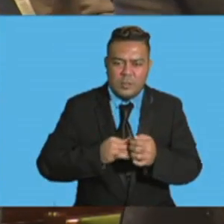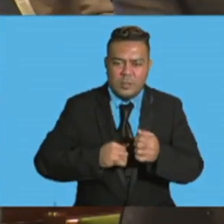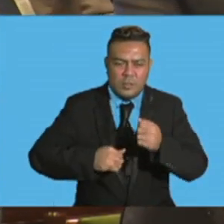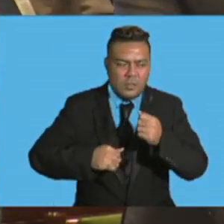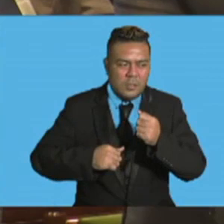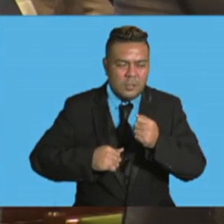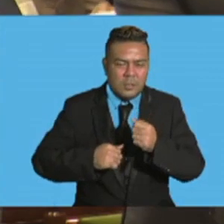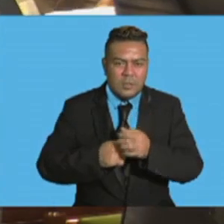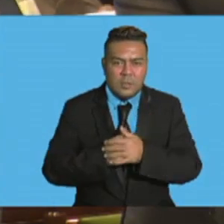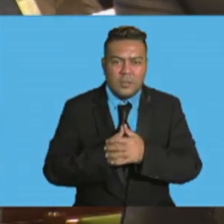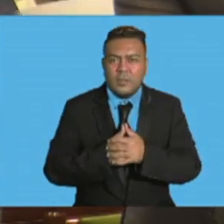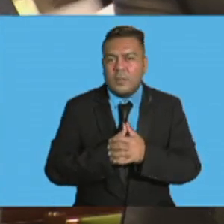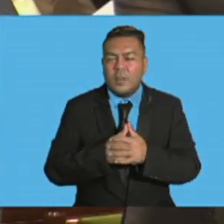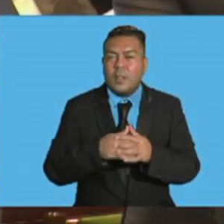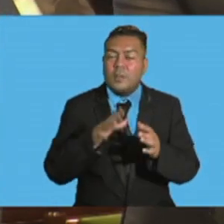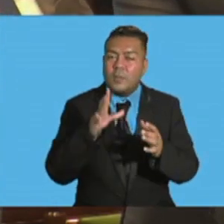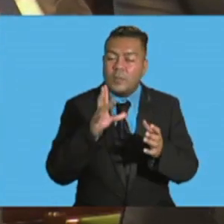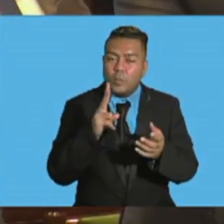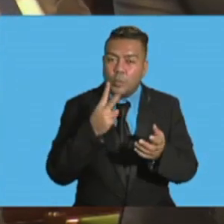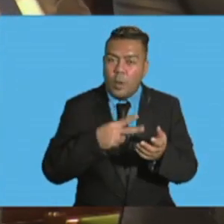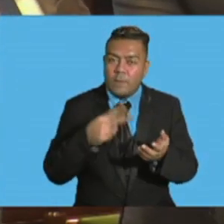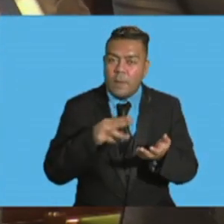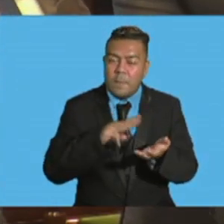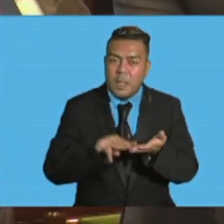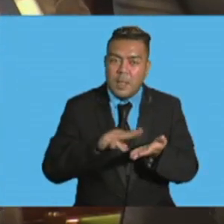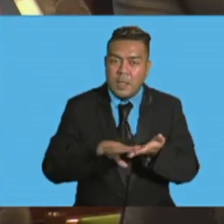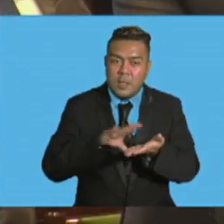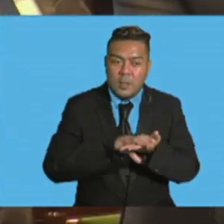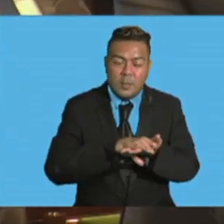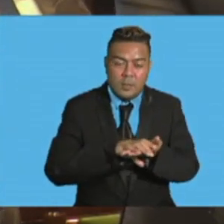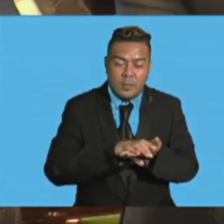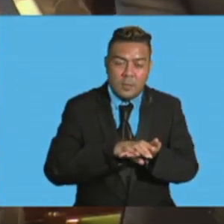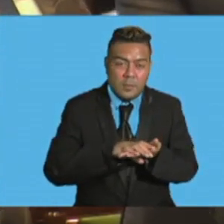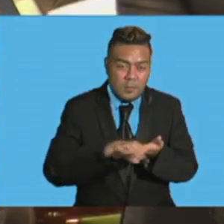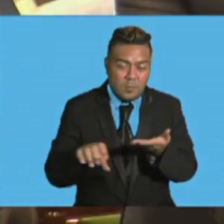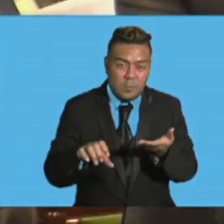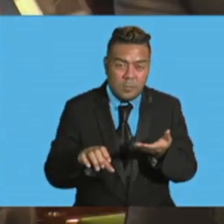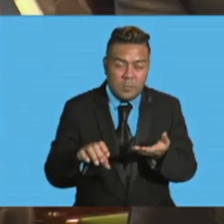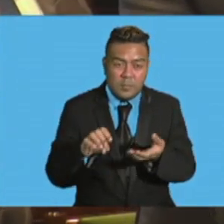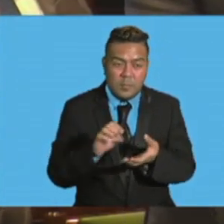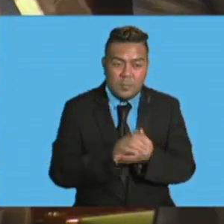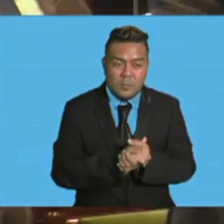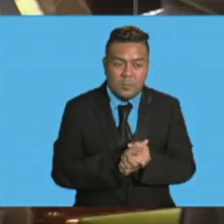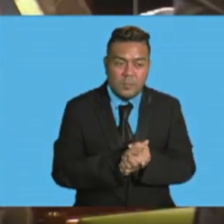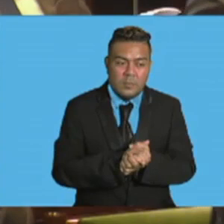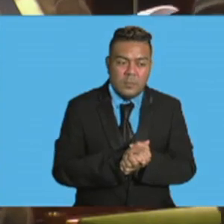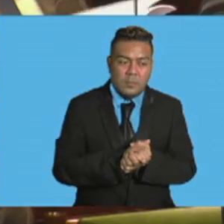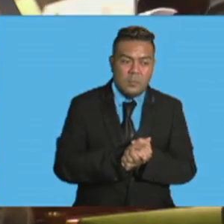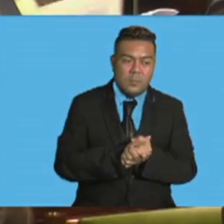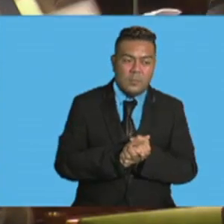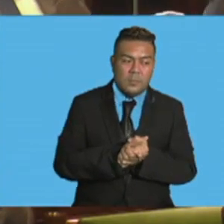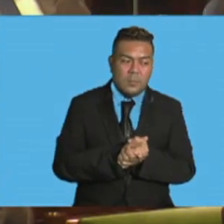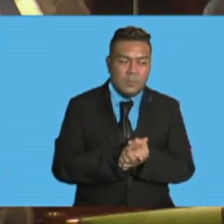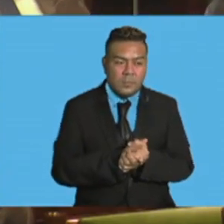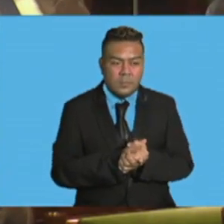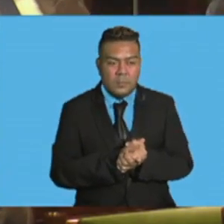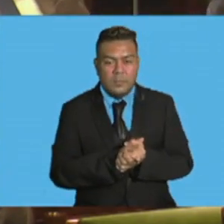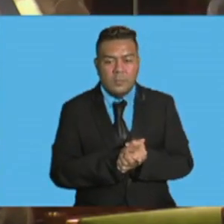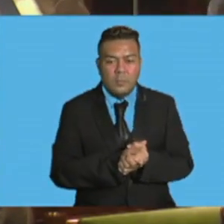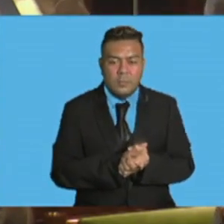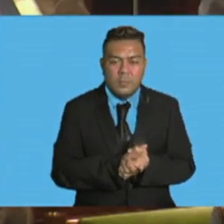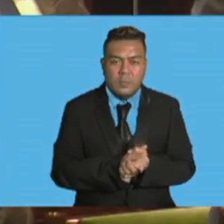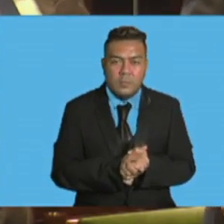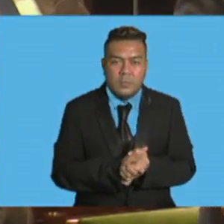ADB to the tune of 12 million euros, aimed at supporting climate resilience and disaster preparedness in the